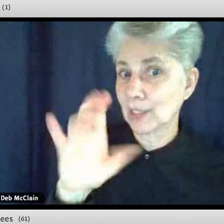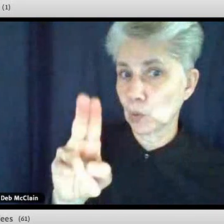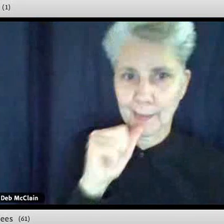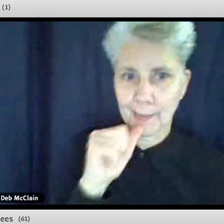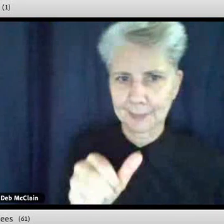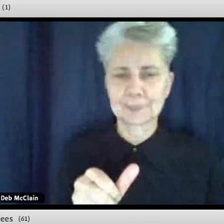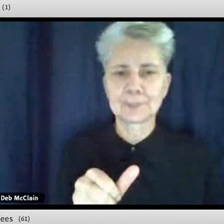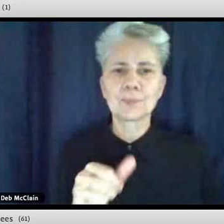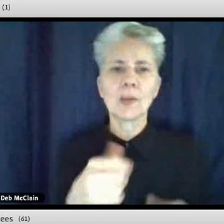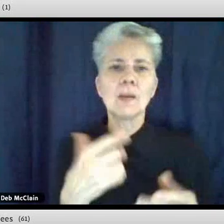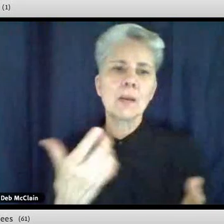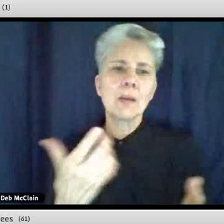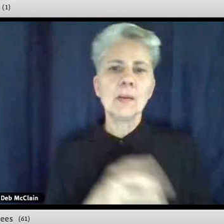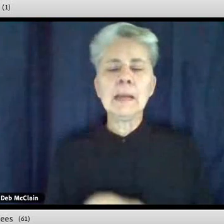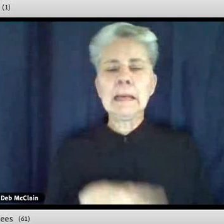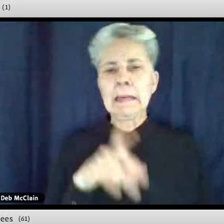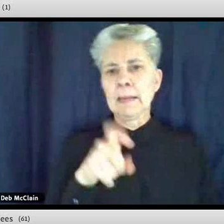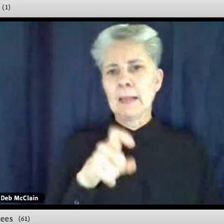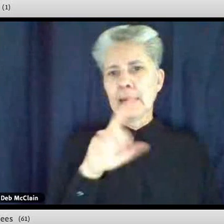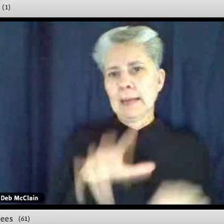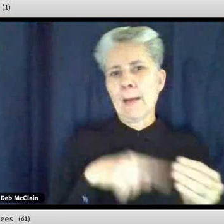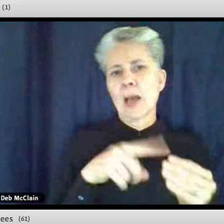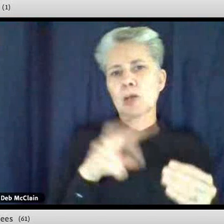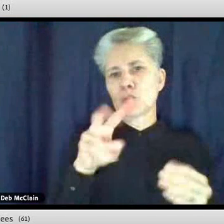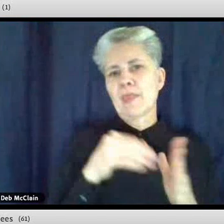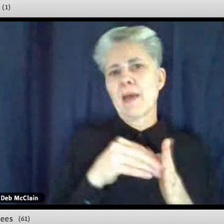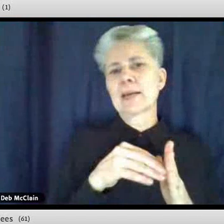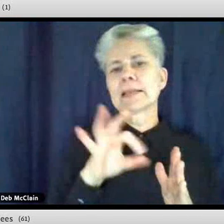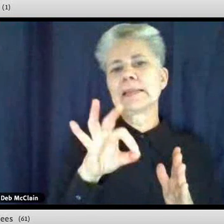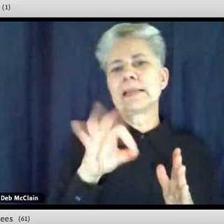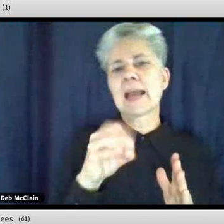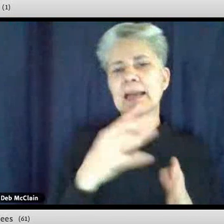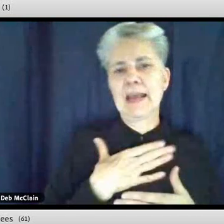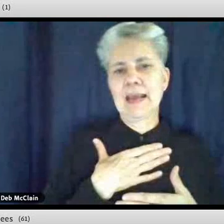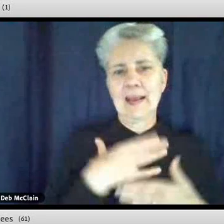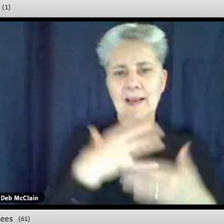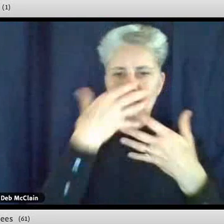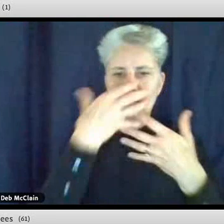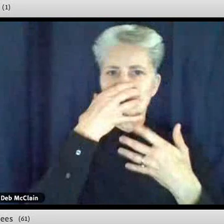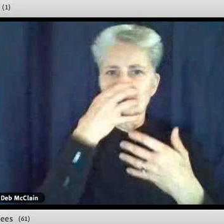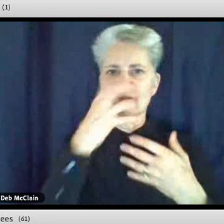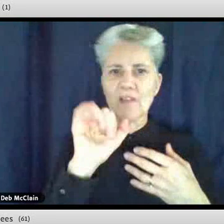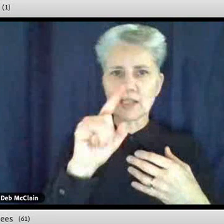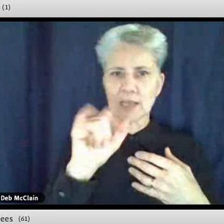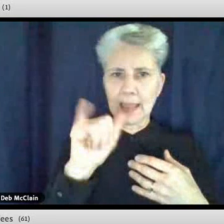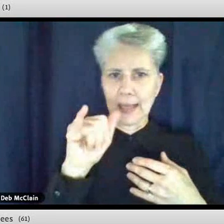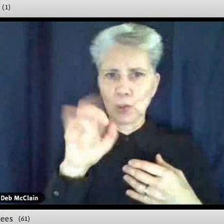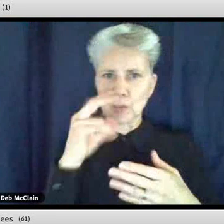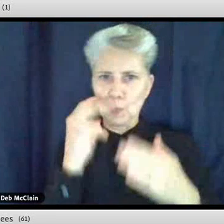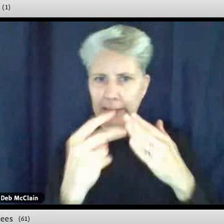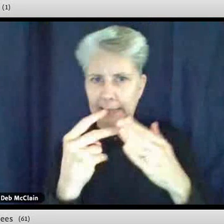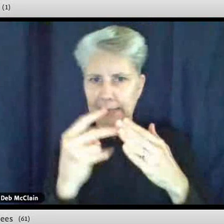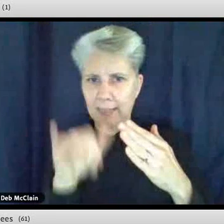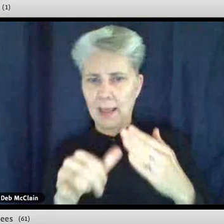might be an ICU bed shortage. Um, they need about 2,090 ventilators. They're